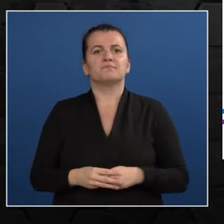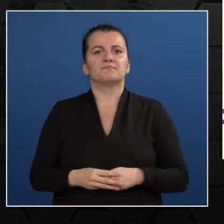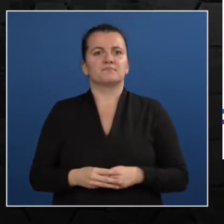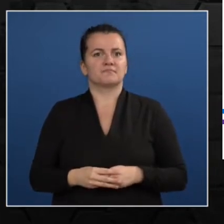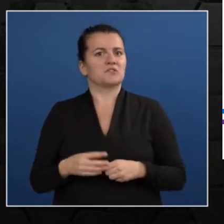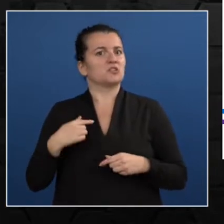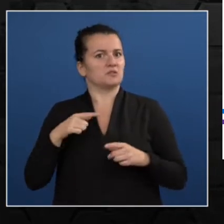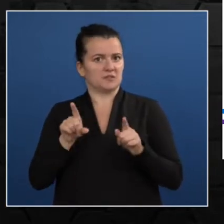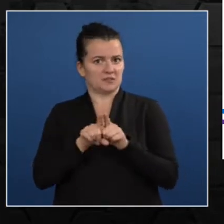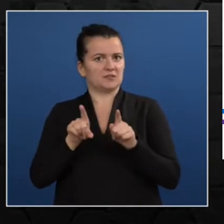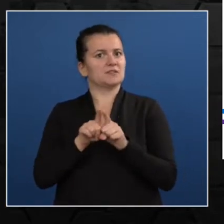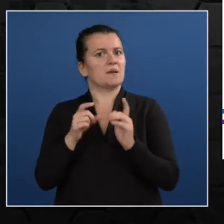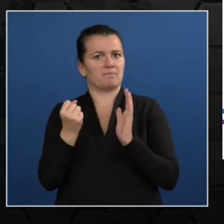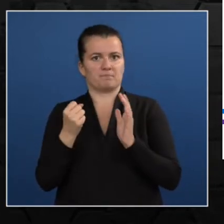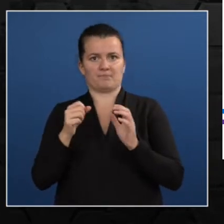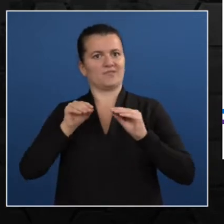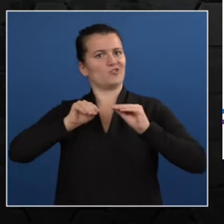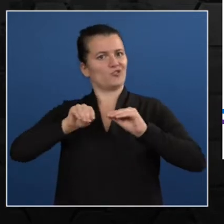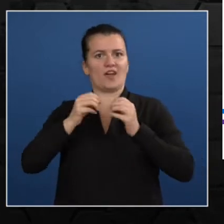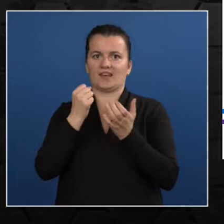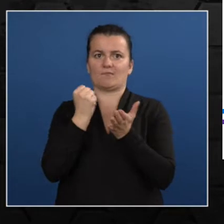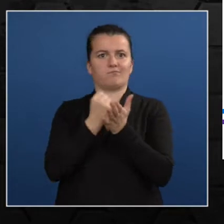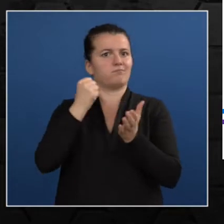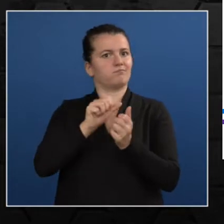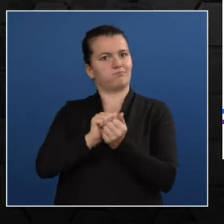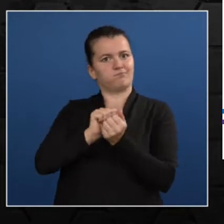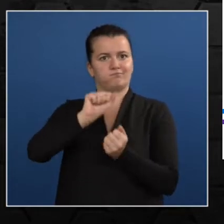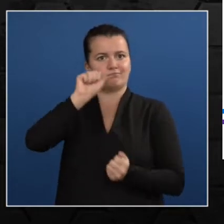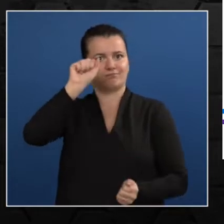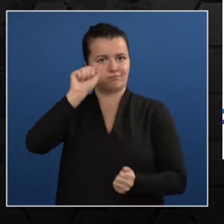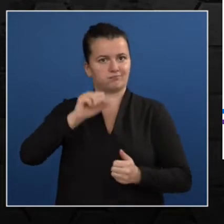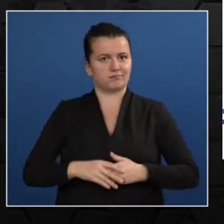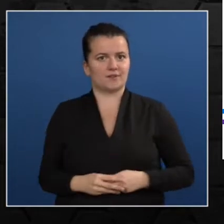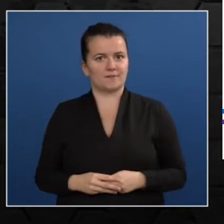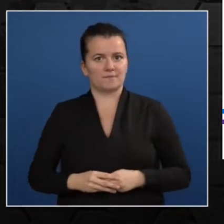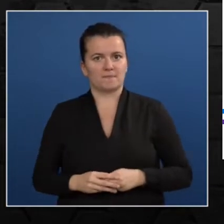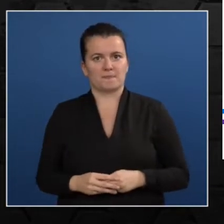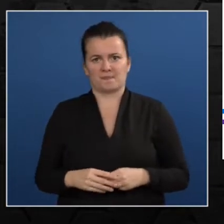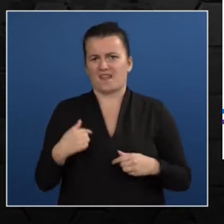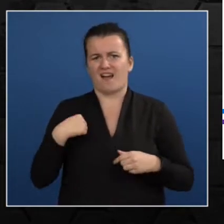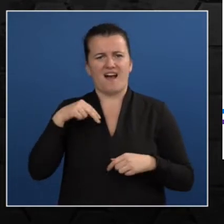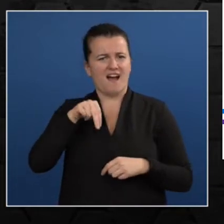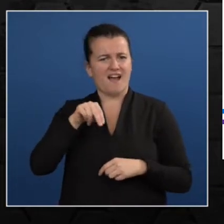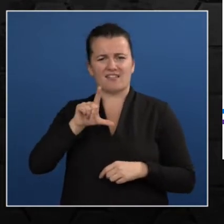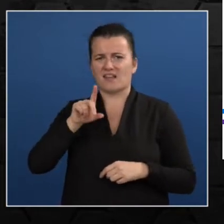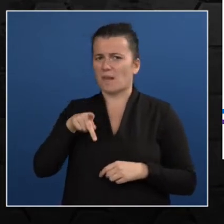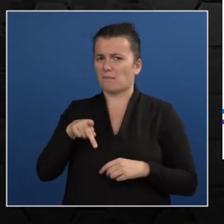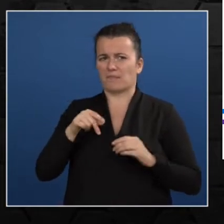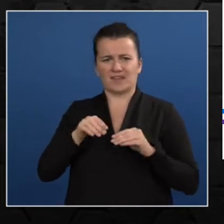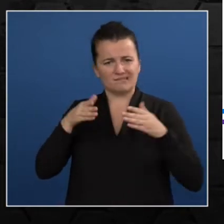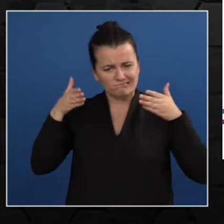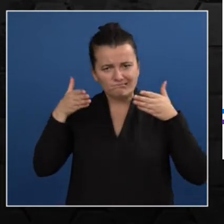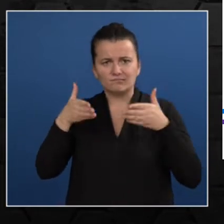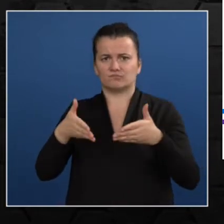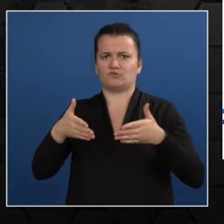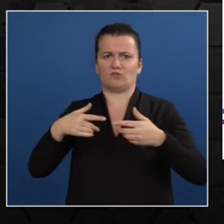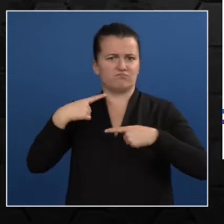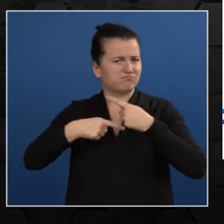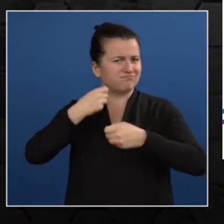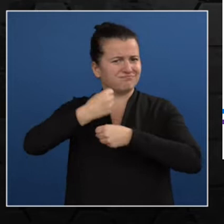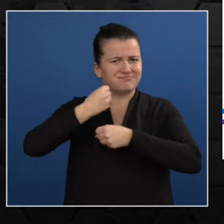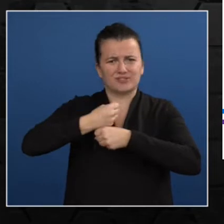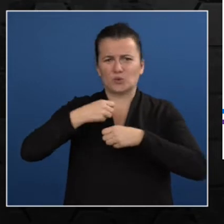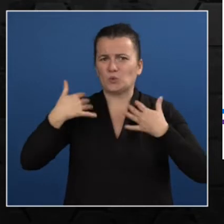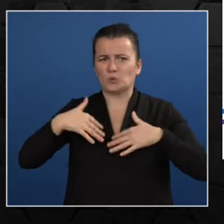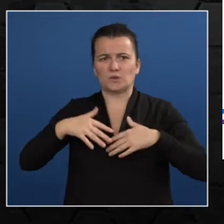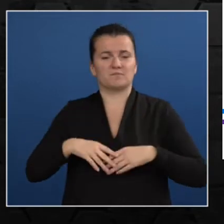I'm professionally a machine learning engineer in NLP, and all of the other certifications you can see it on the screen. So